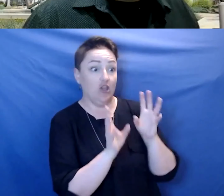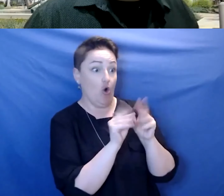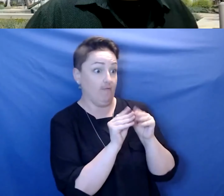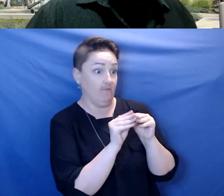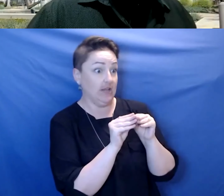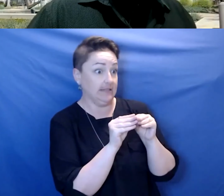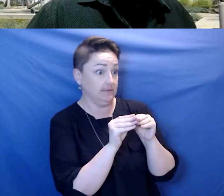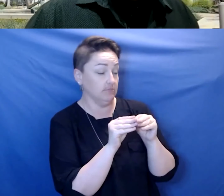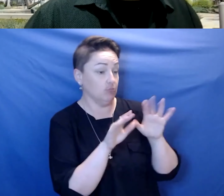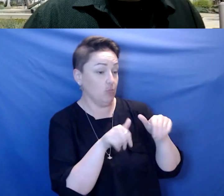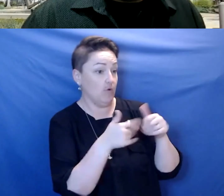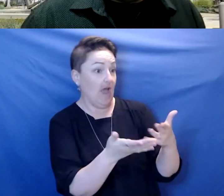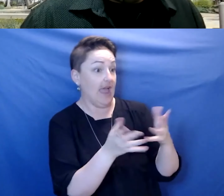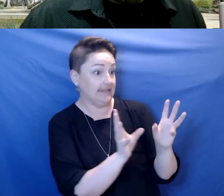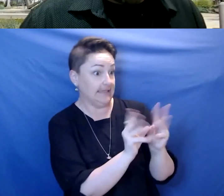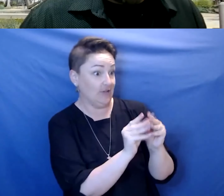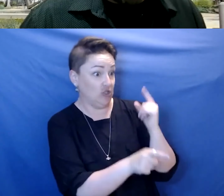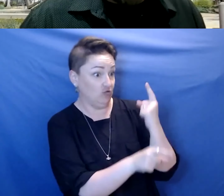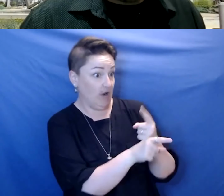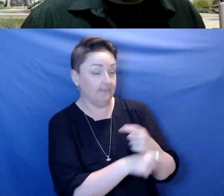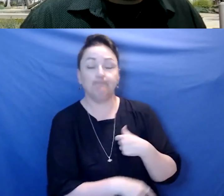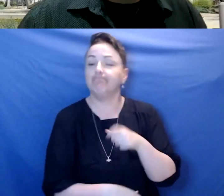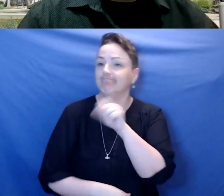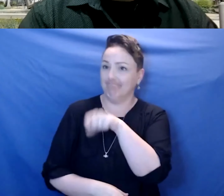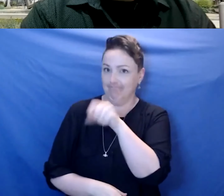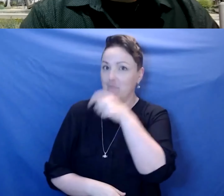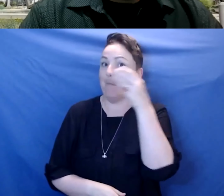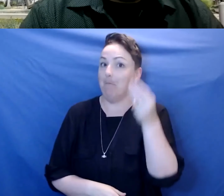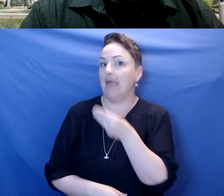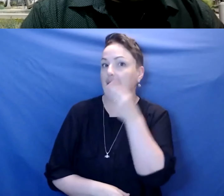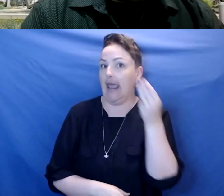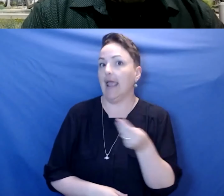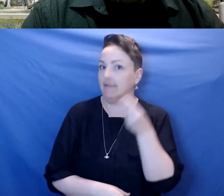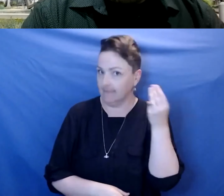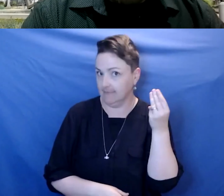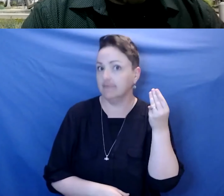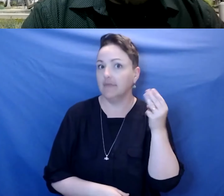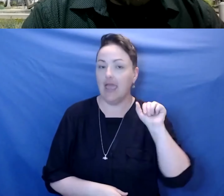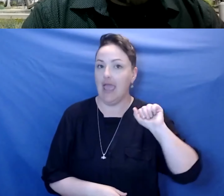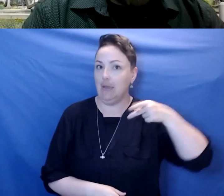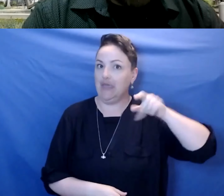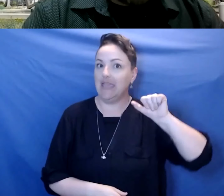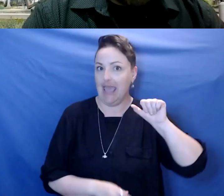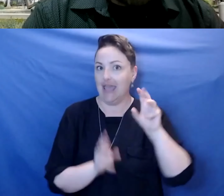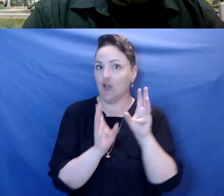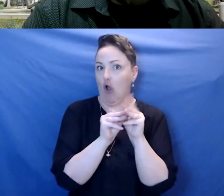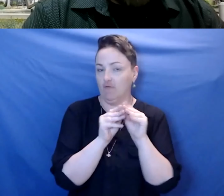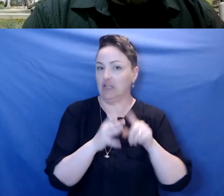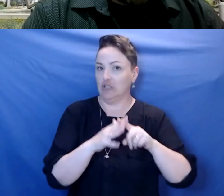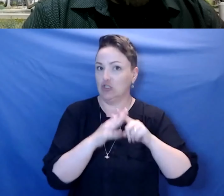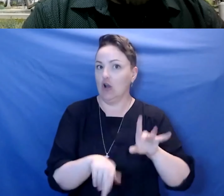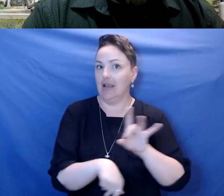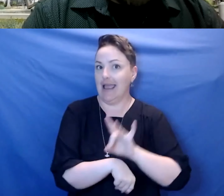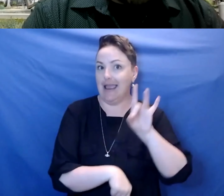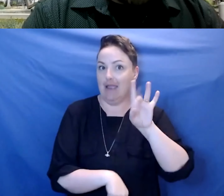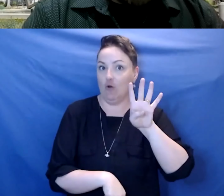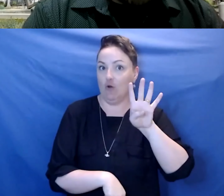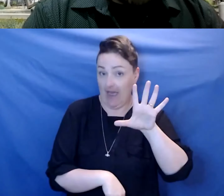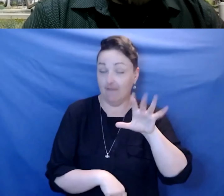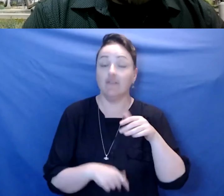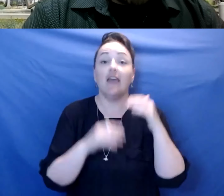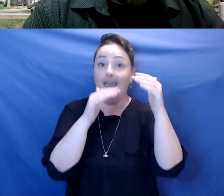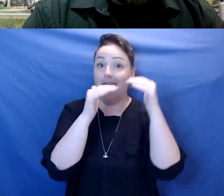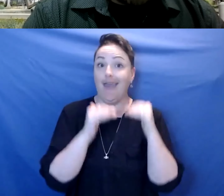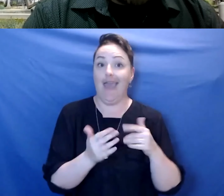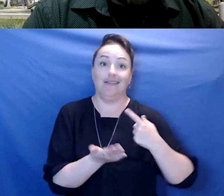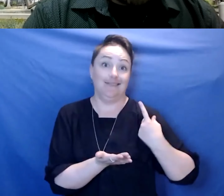it on Monday at the APA California conference starting at 8:45. And then we'll also be having a discussion